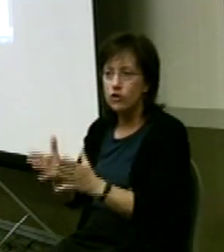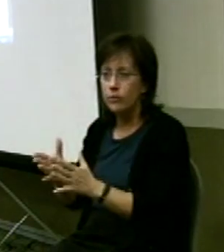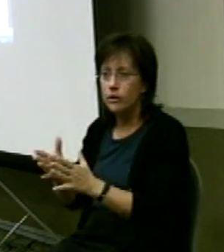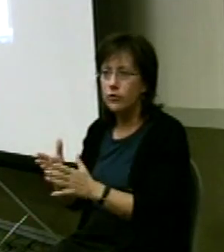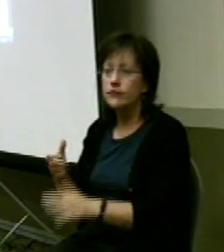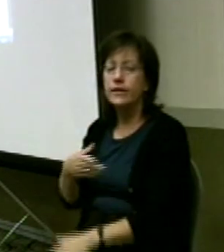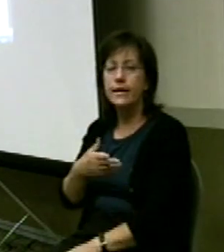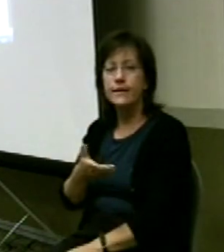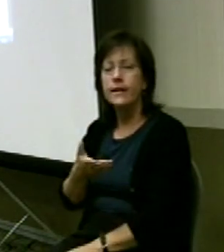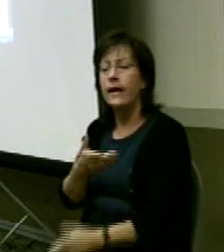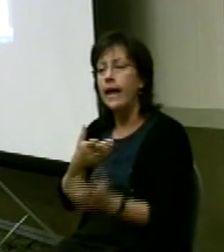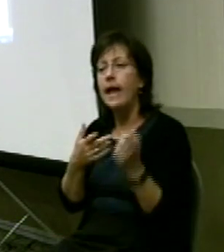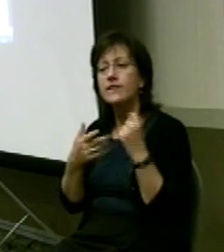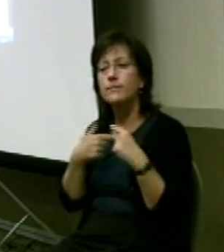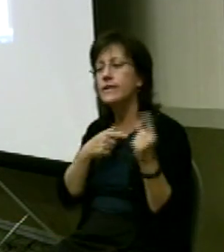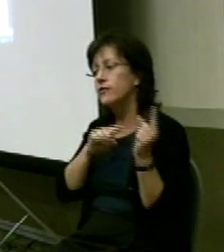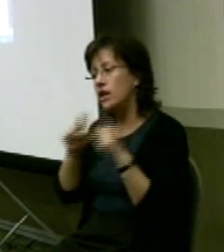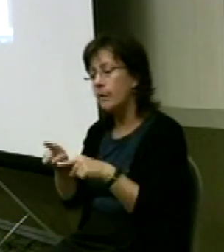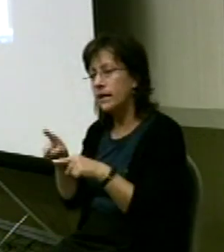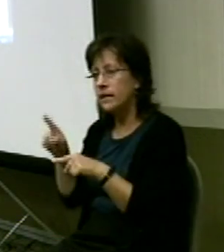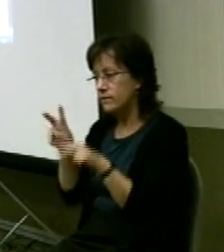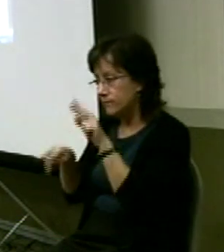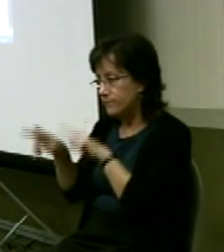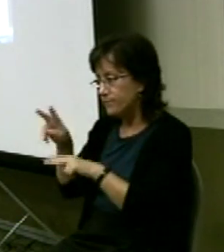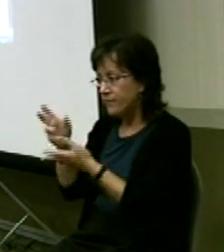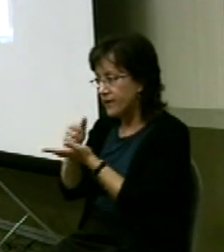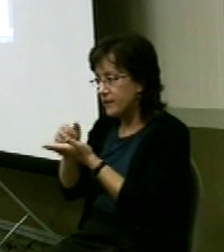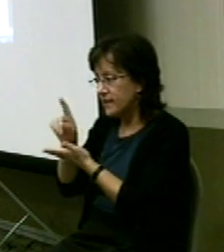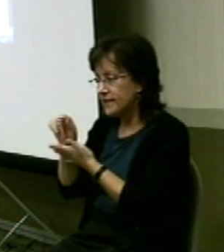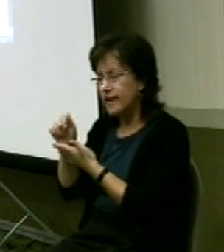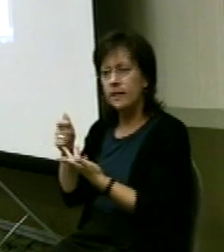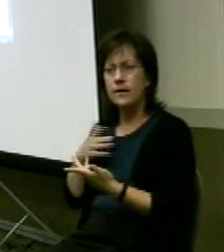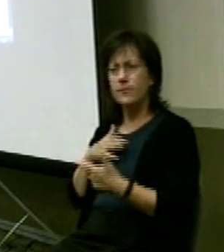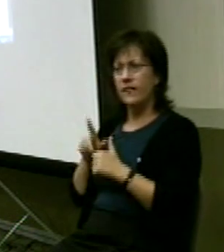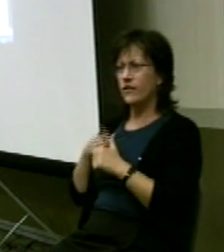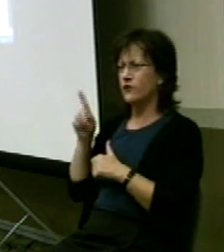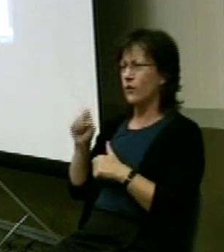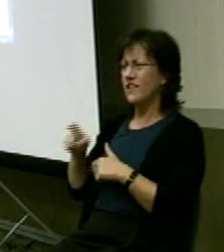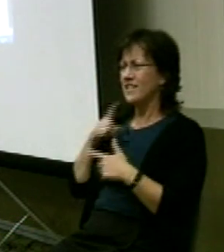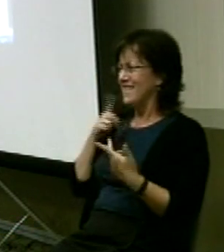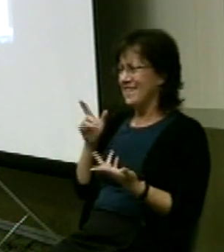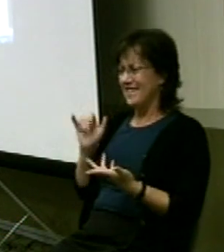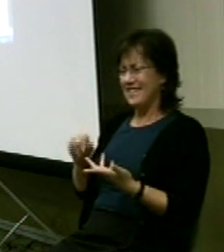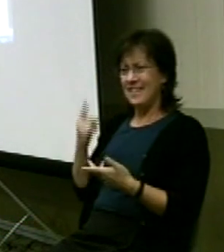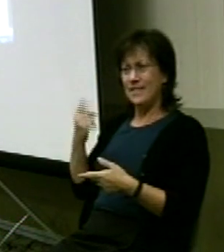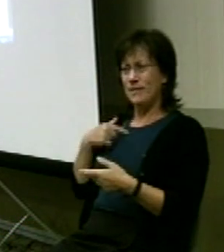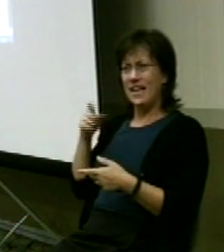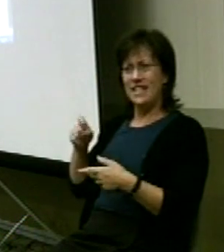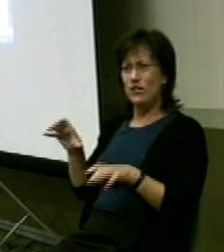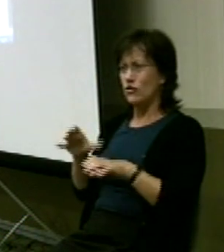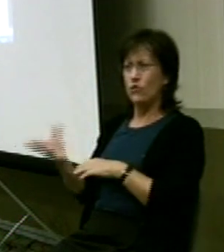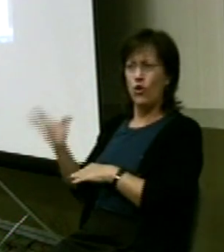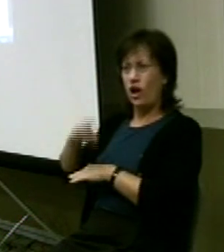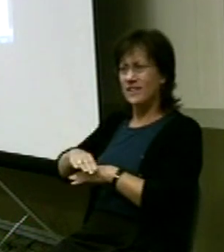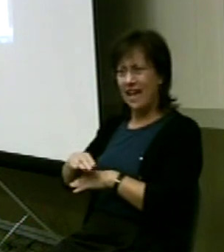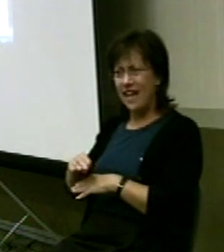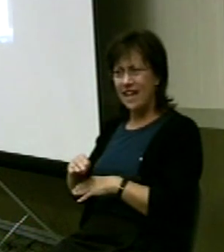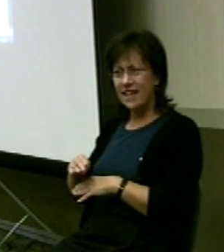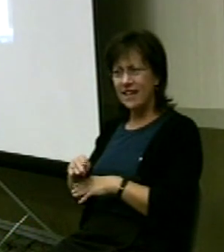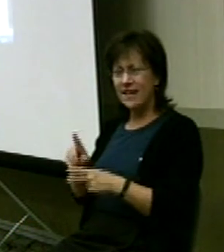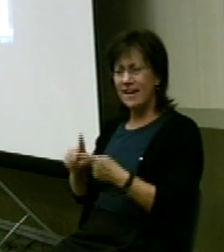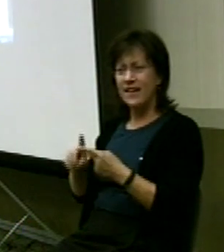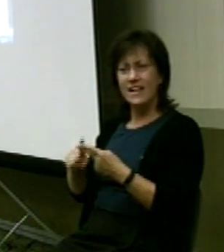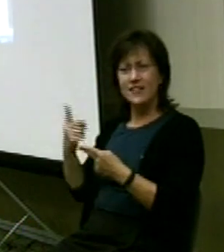they had asked me to come in to collect data. My first question is this something I need to do all